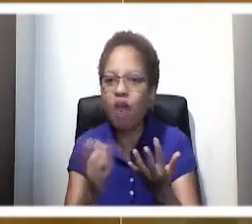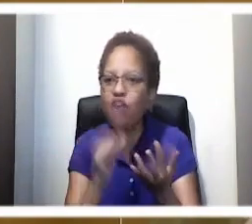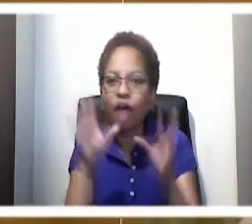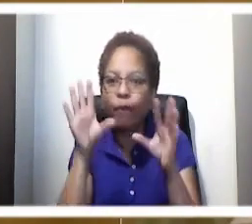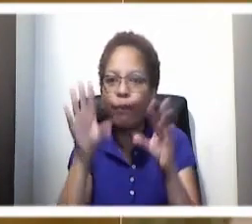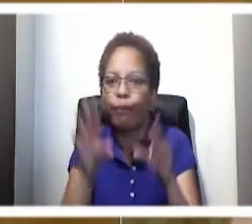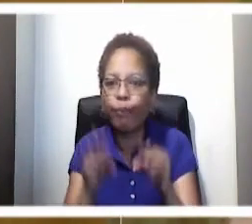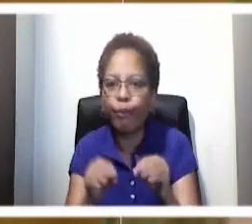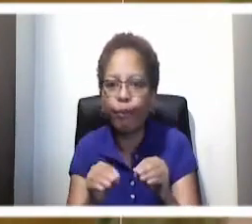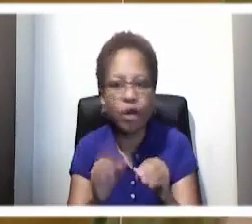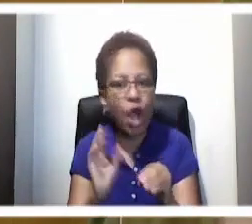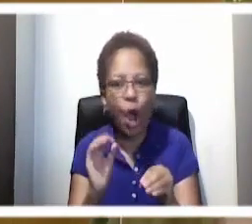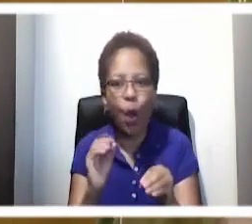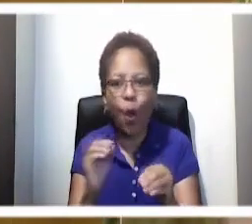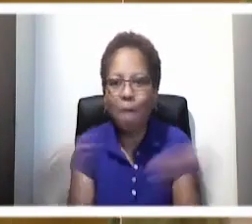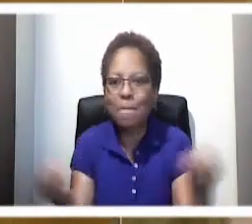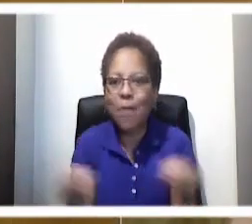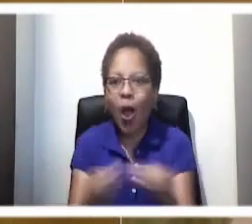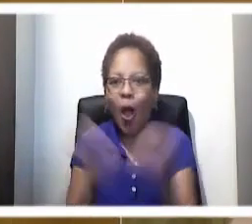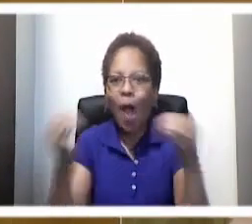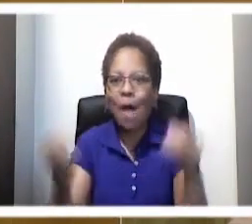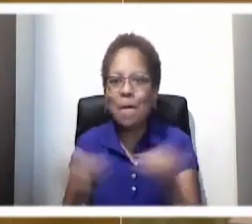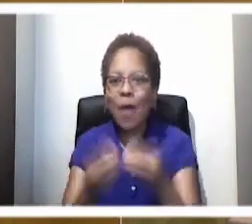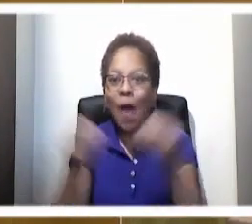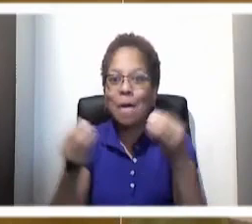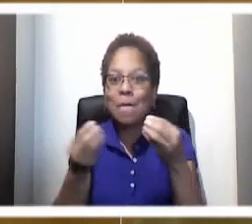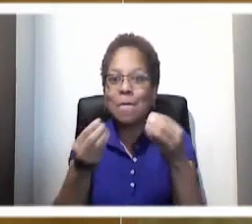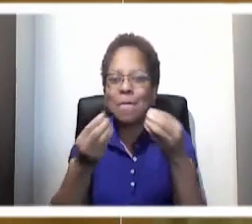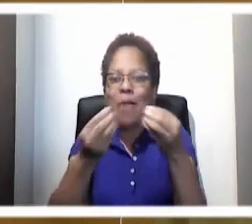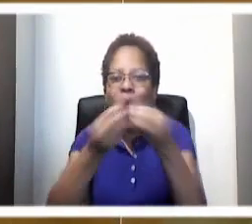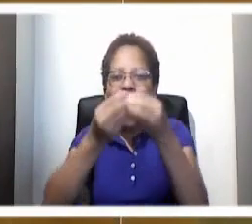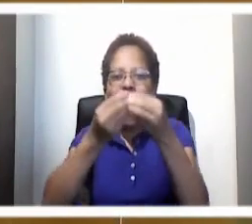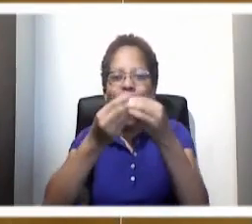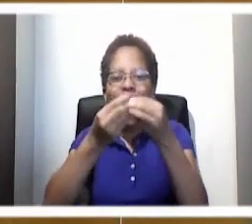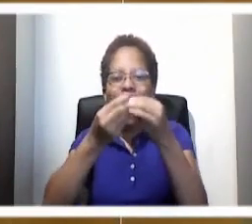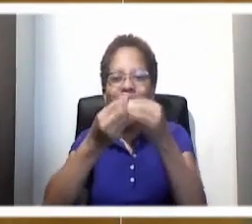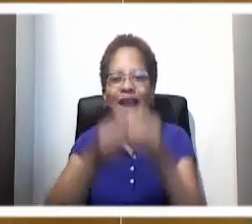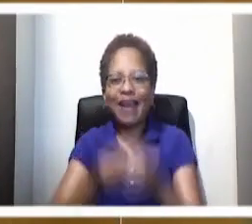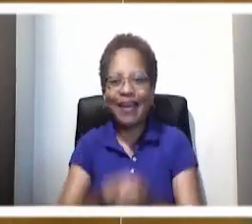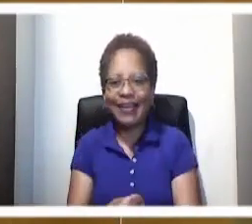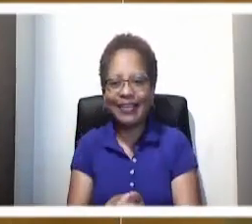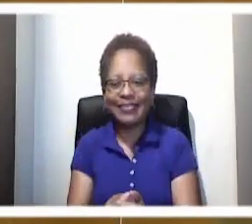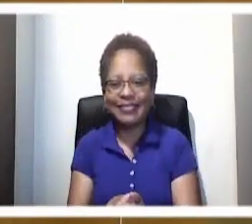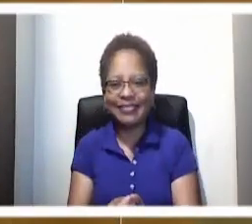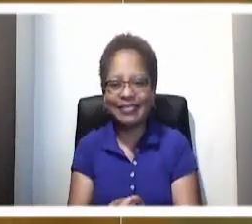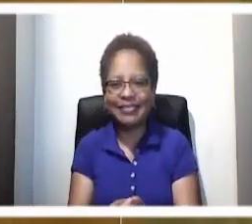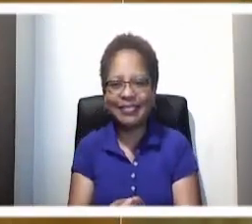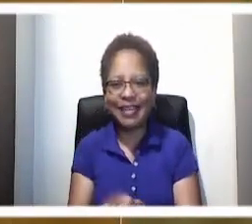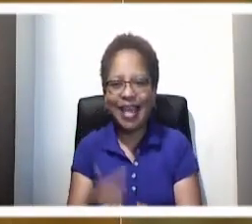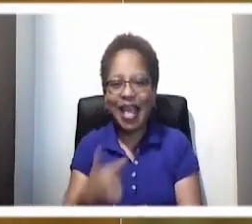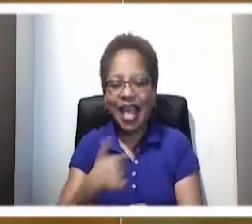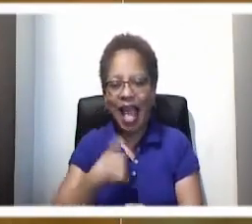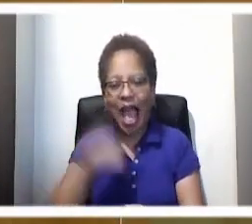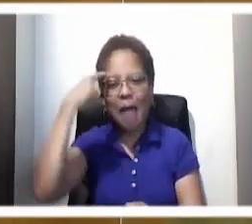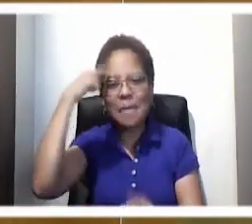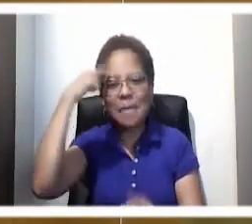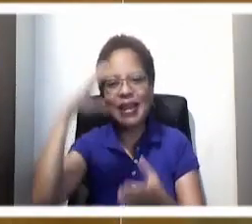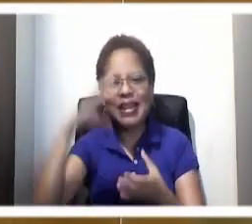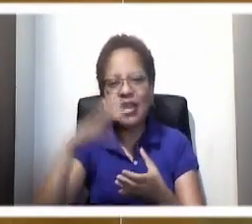Two things. First, I believe, beloved in Christ, that we need to grow